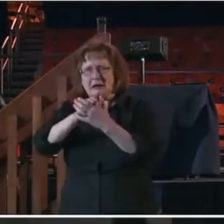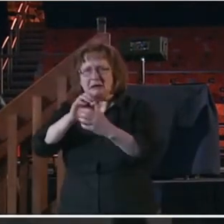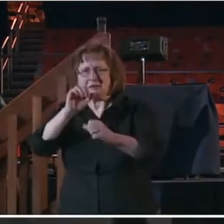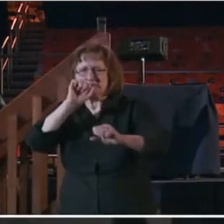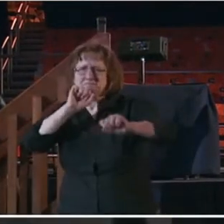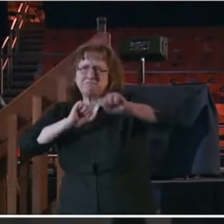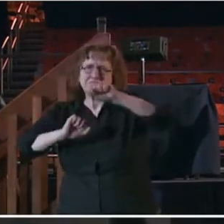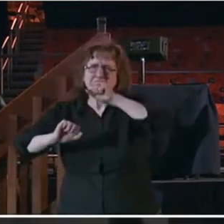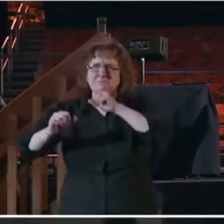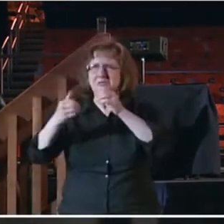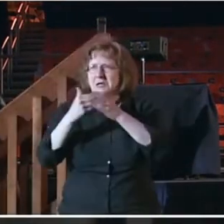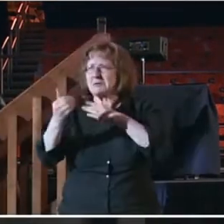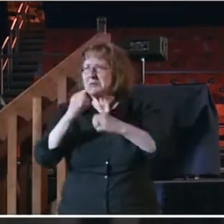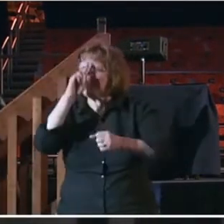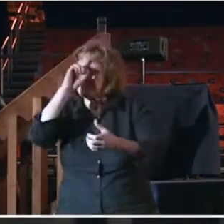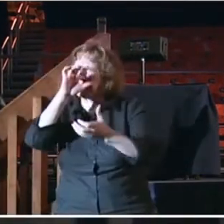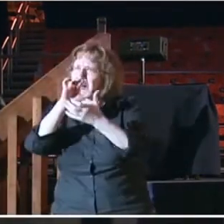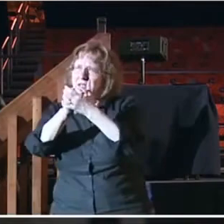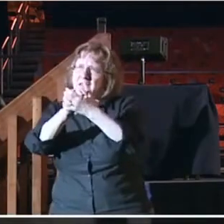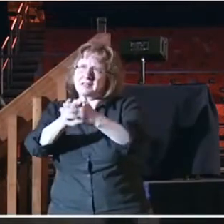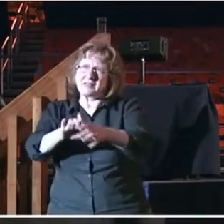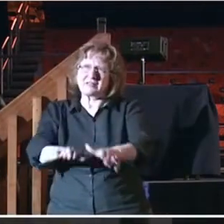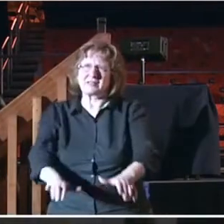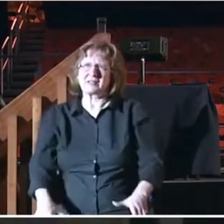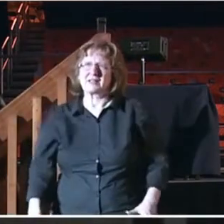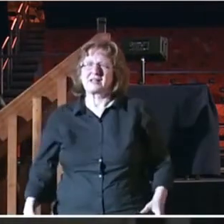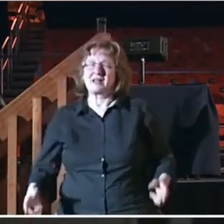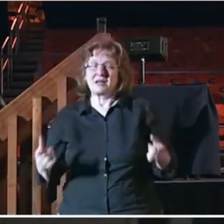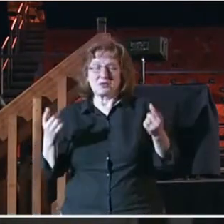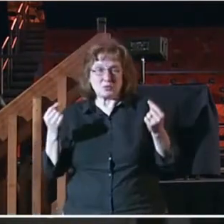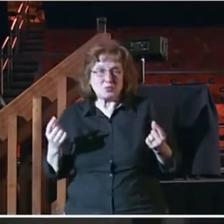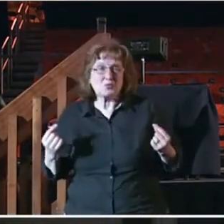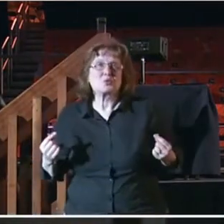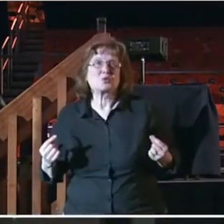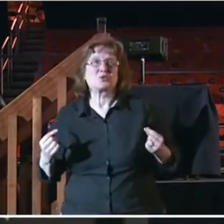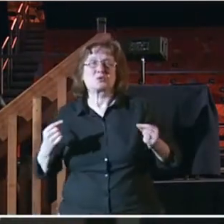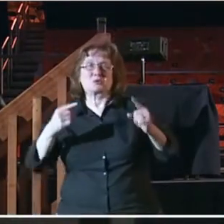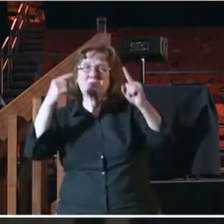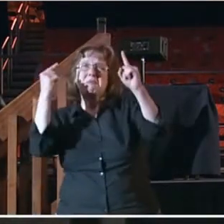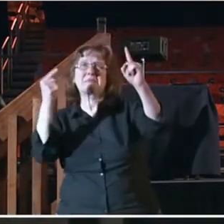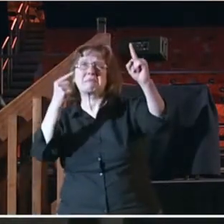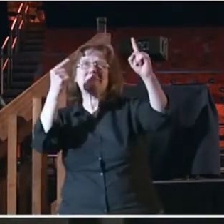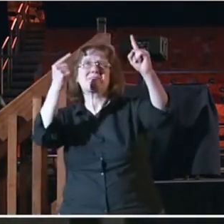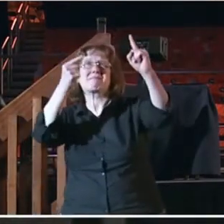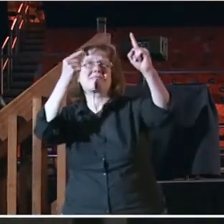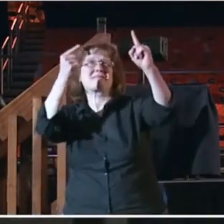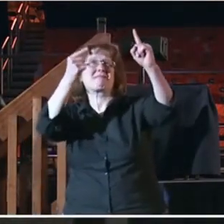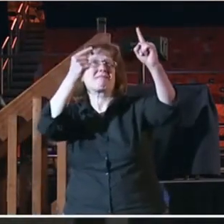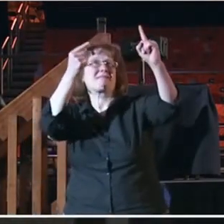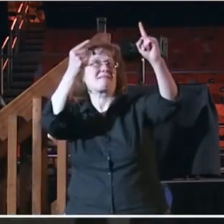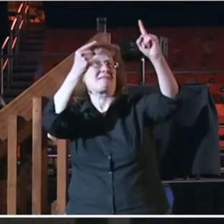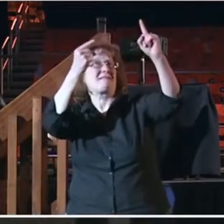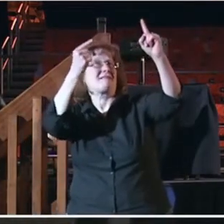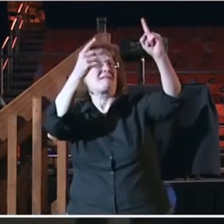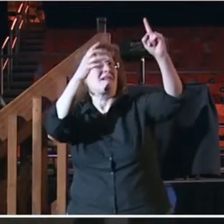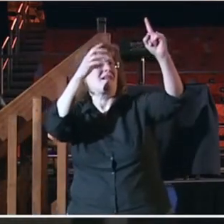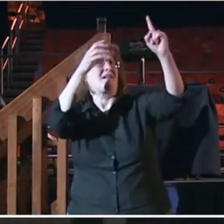believe. And we could reach for the stars.